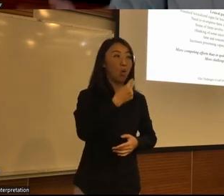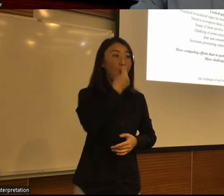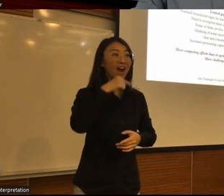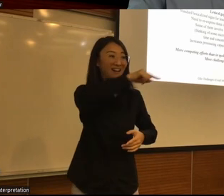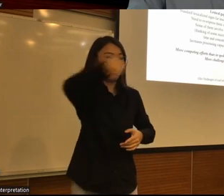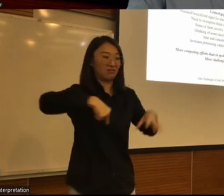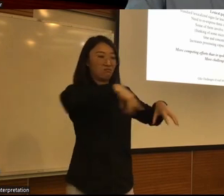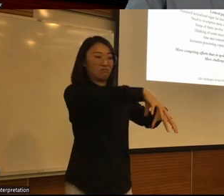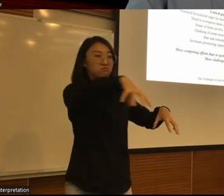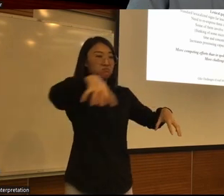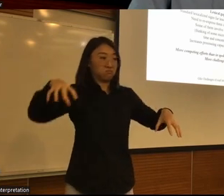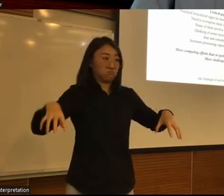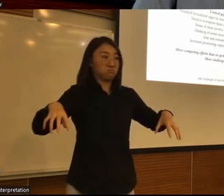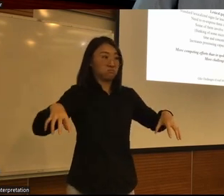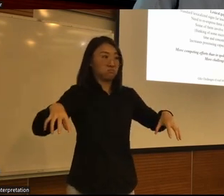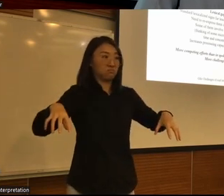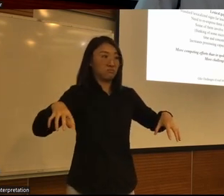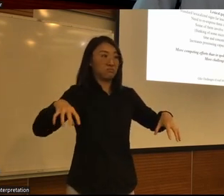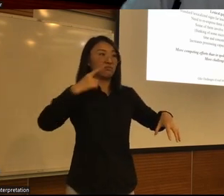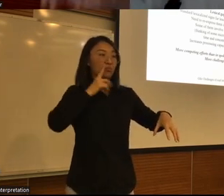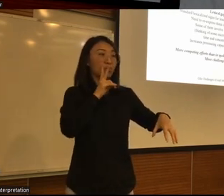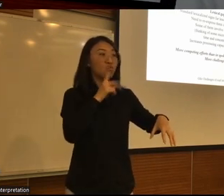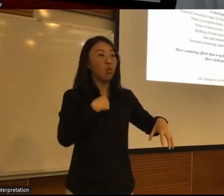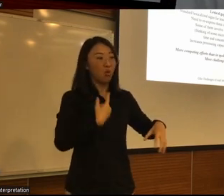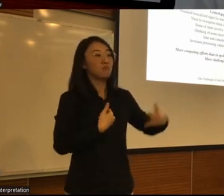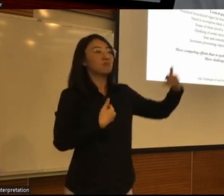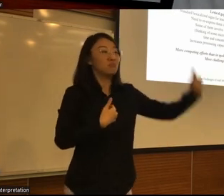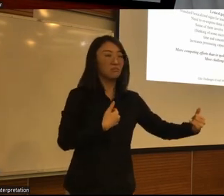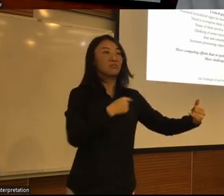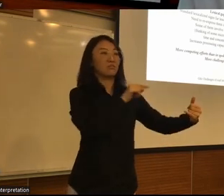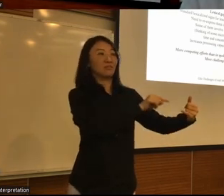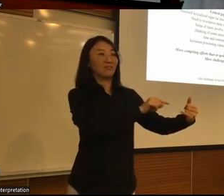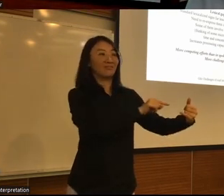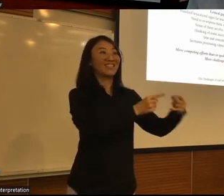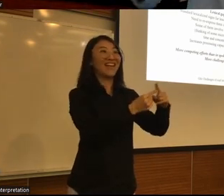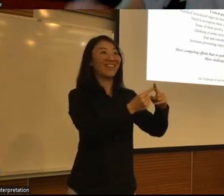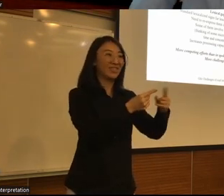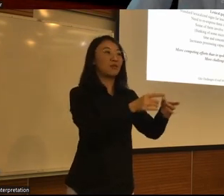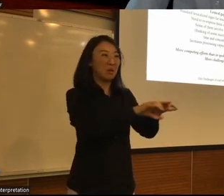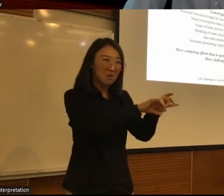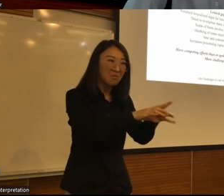in front of you and you put things, people,